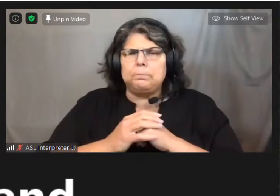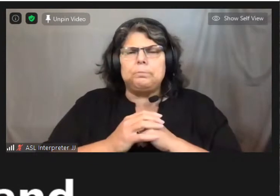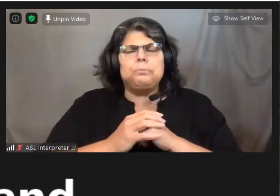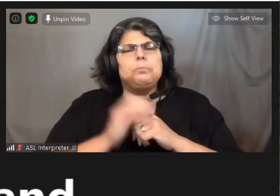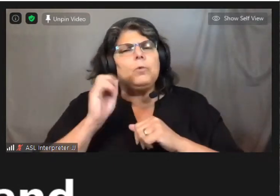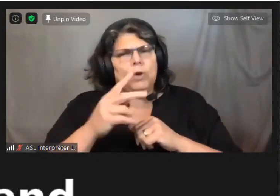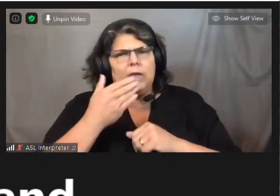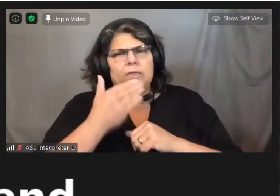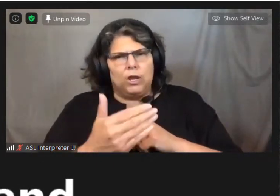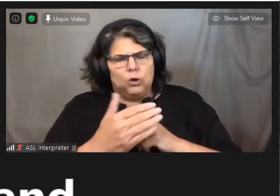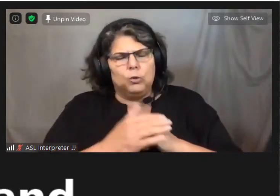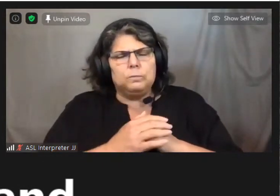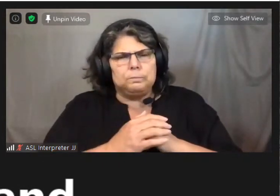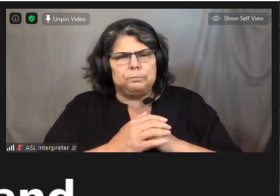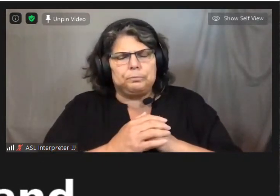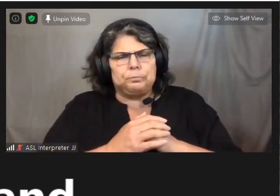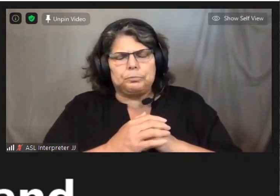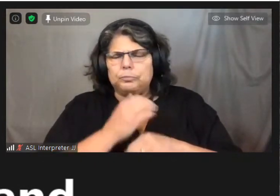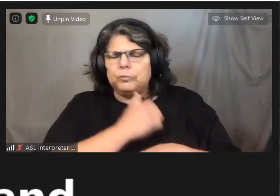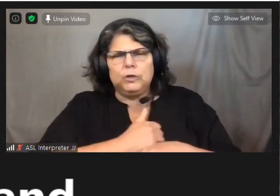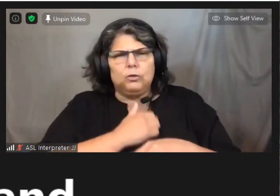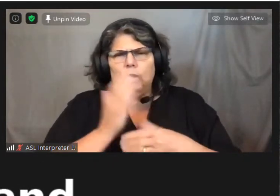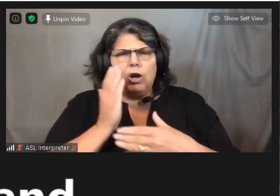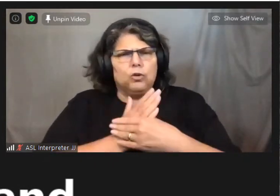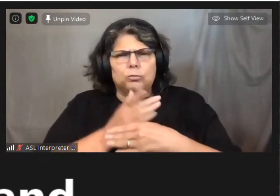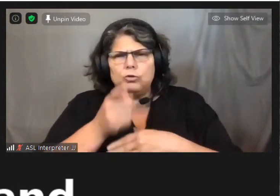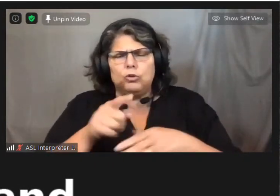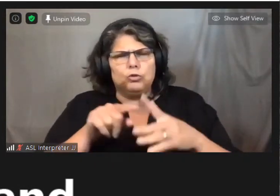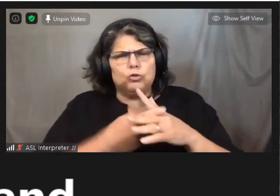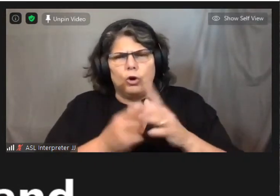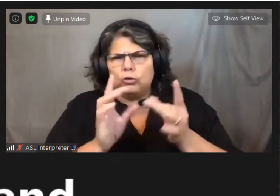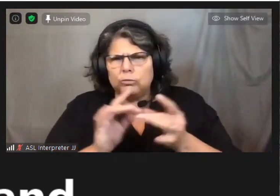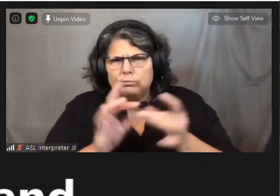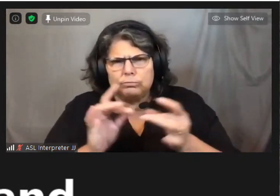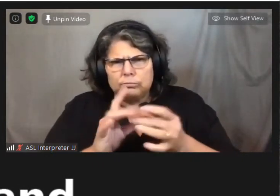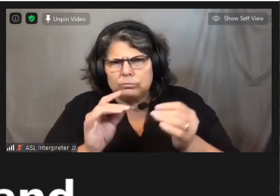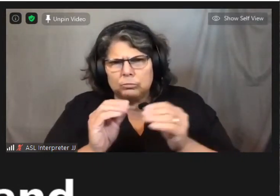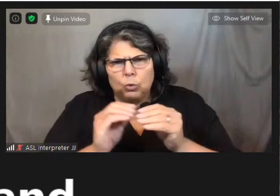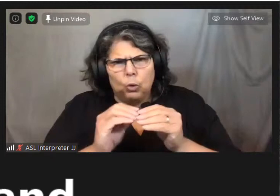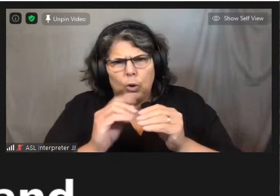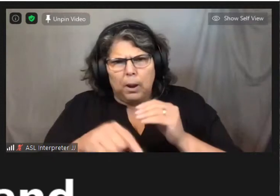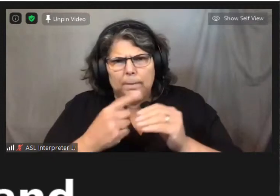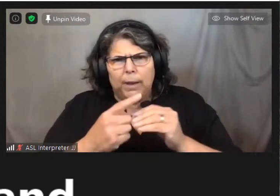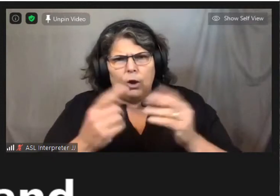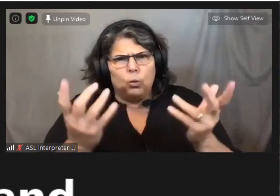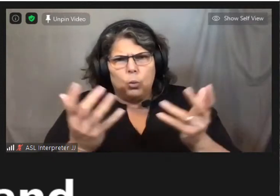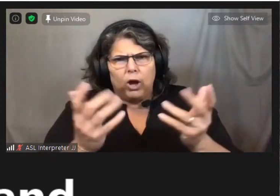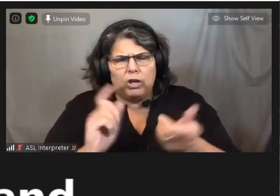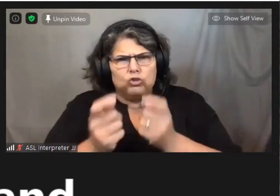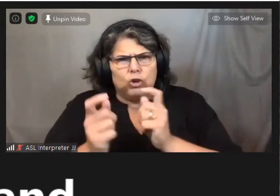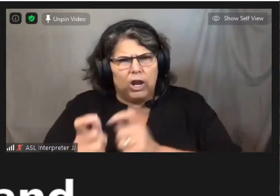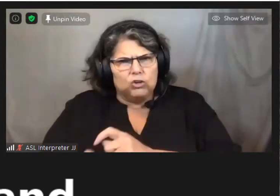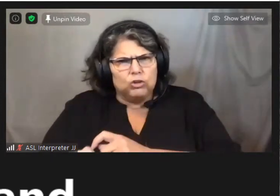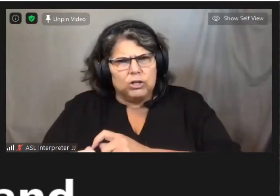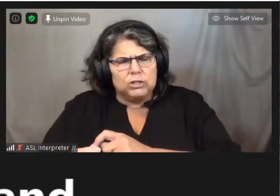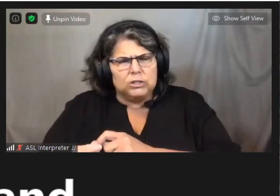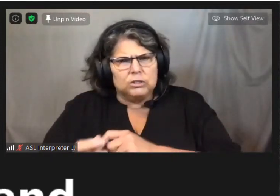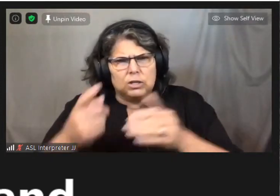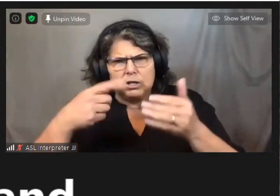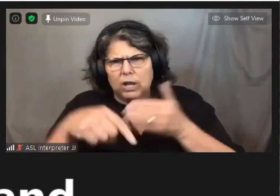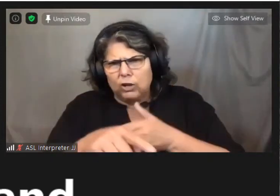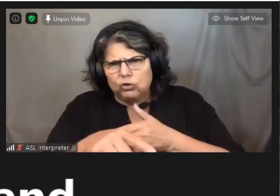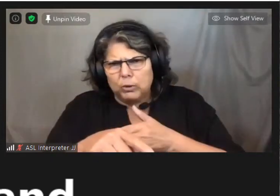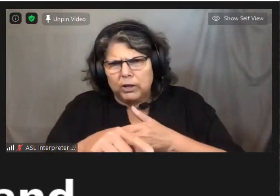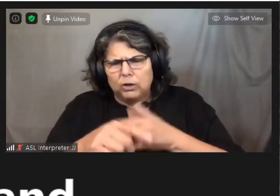Thank you for that. And I'm sorry, I interrupted you. You were about to elaborate on the changes that are coming down the line next week from